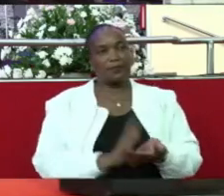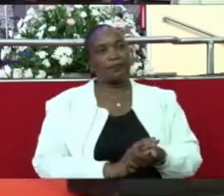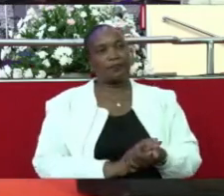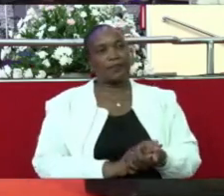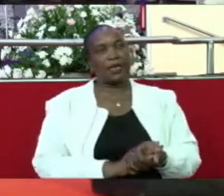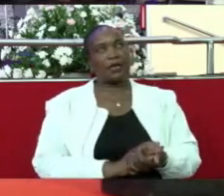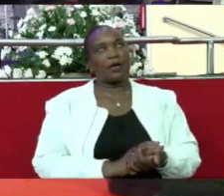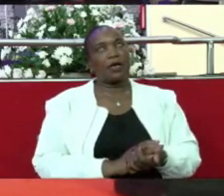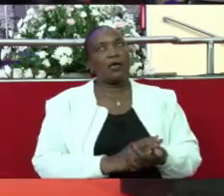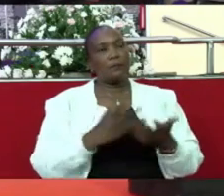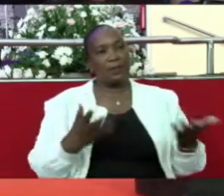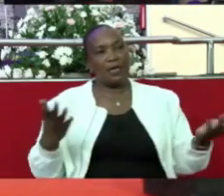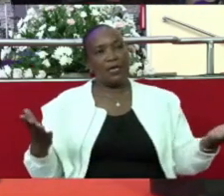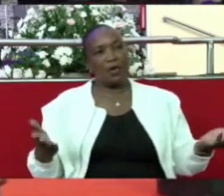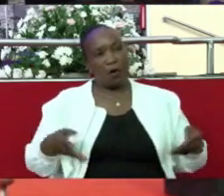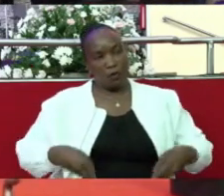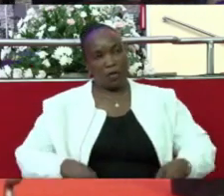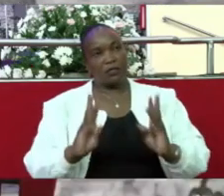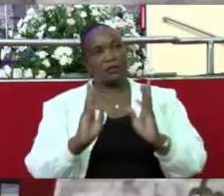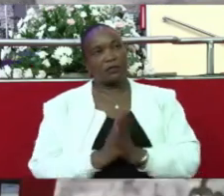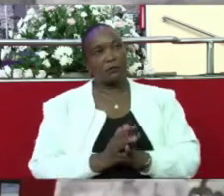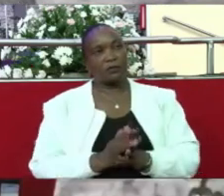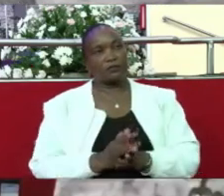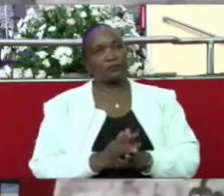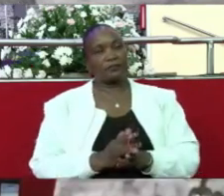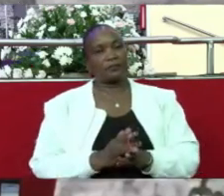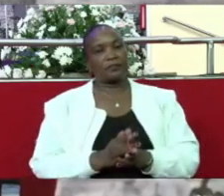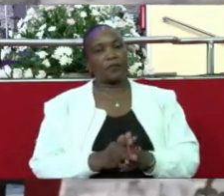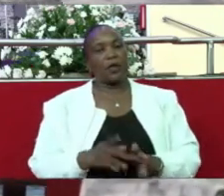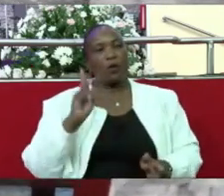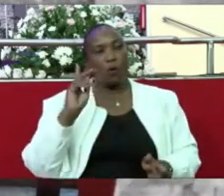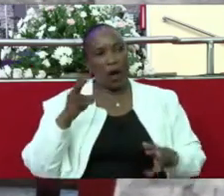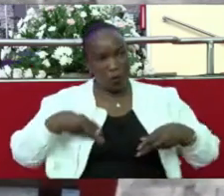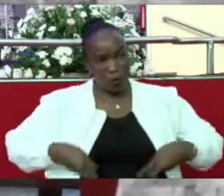But I would want just to speak of one today. And one of them is called